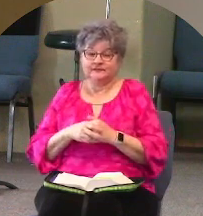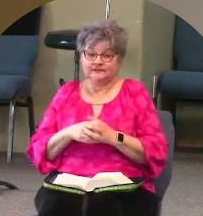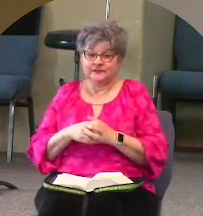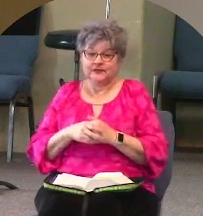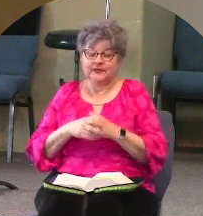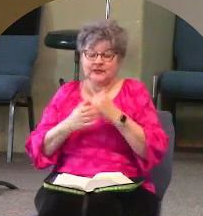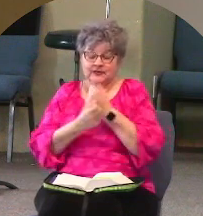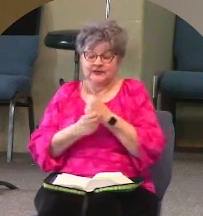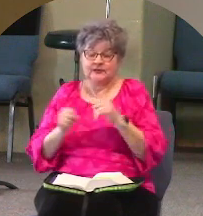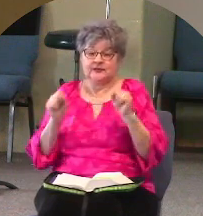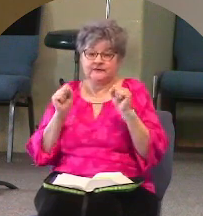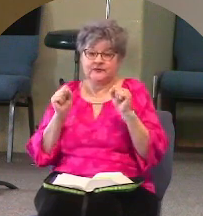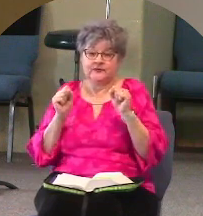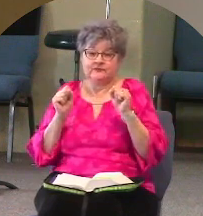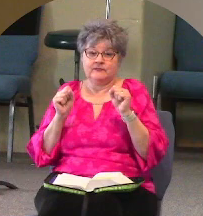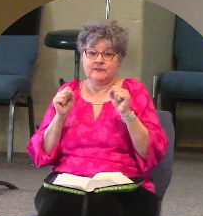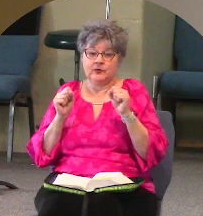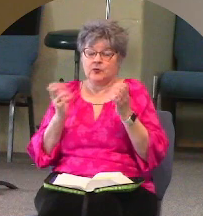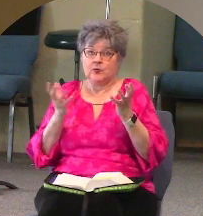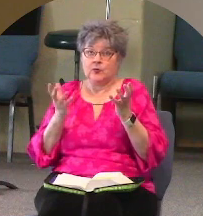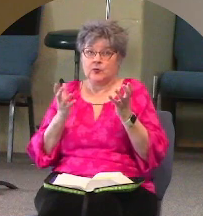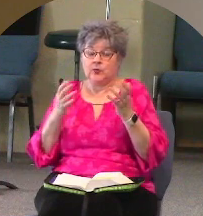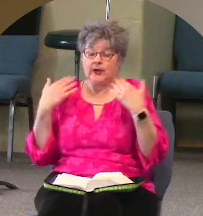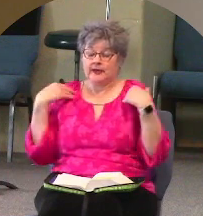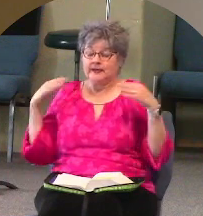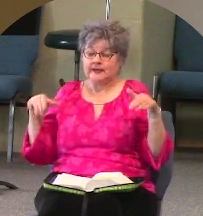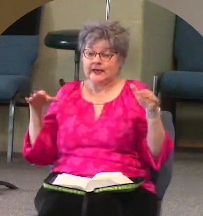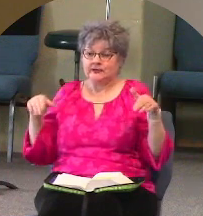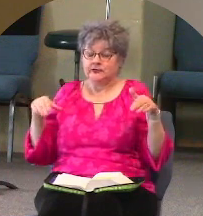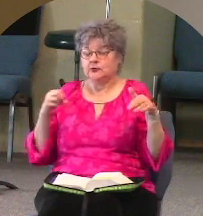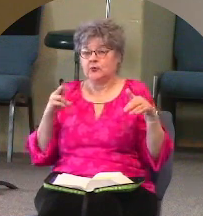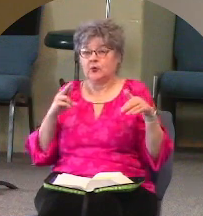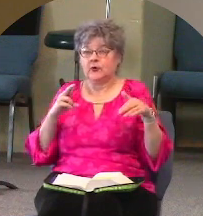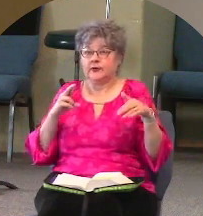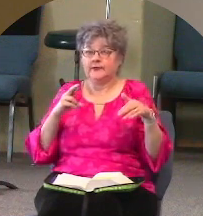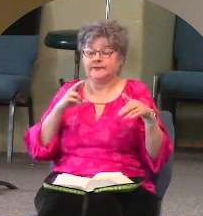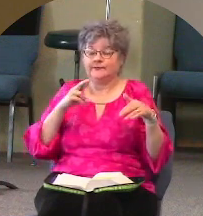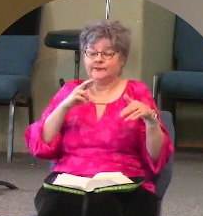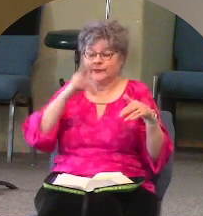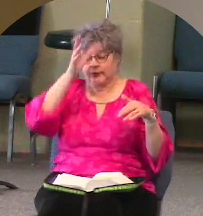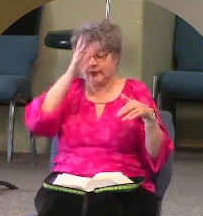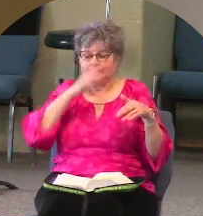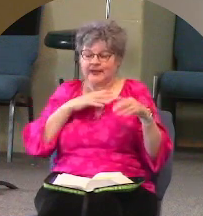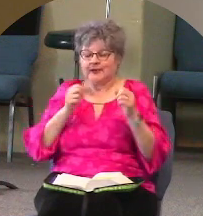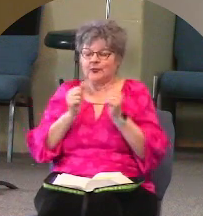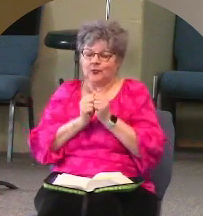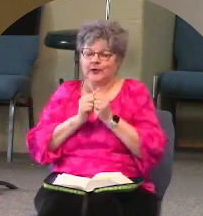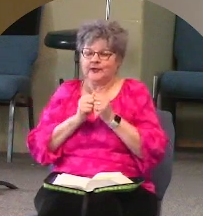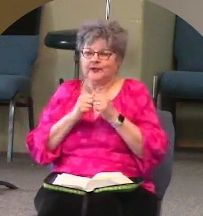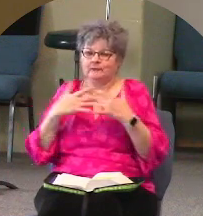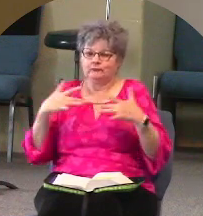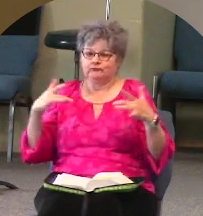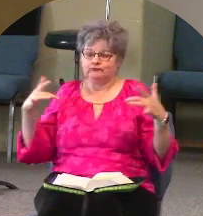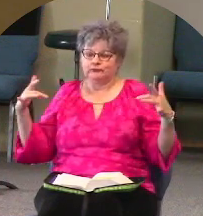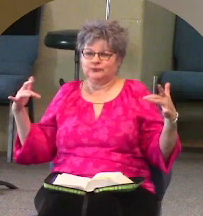delivered what the angels certainly, or the men with dazzling clothing, the angels